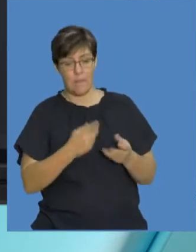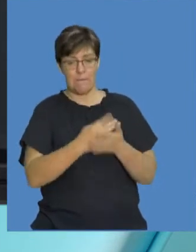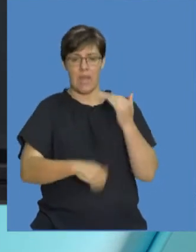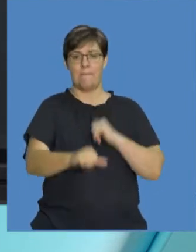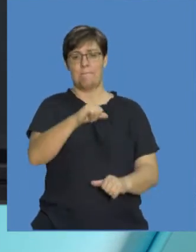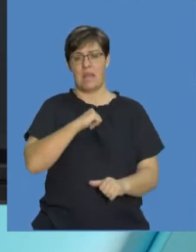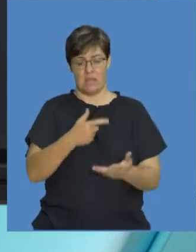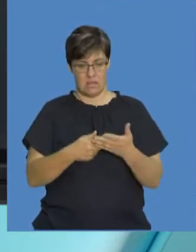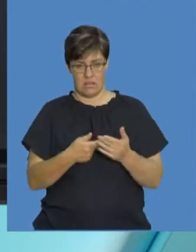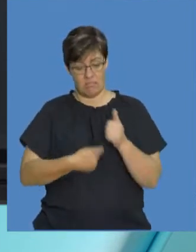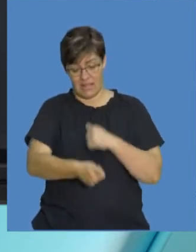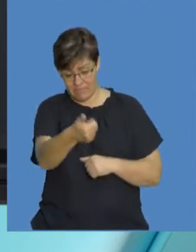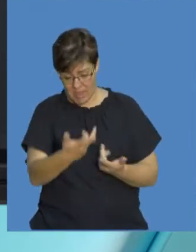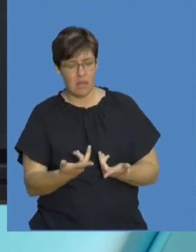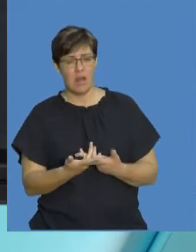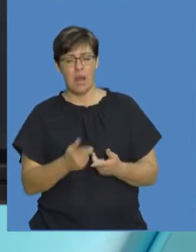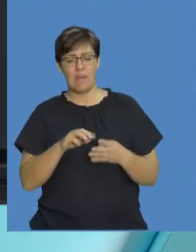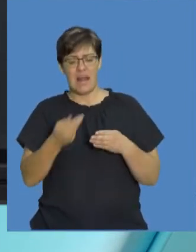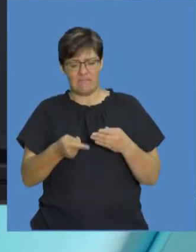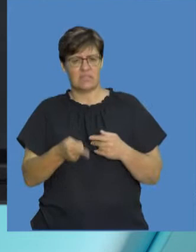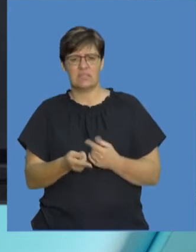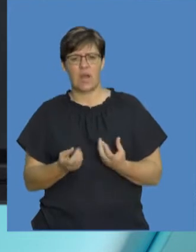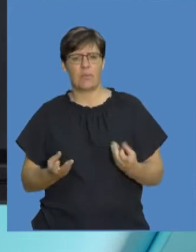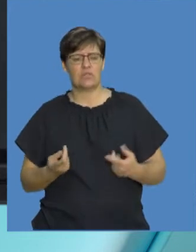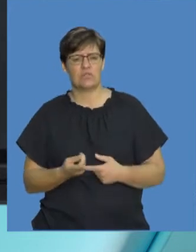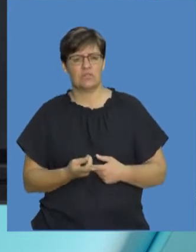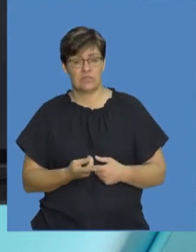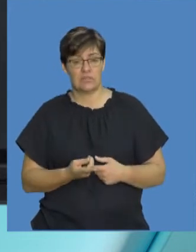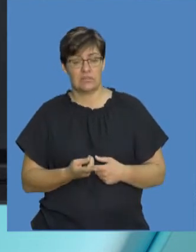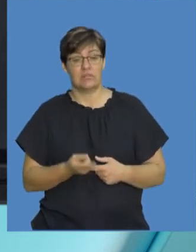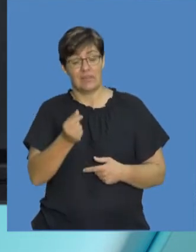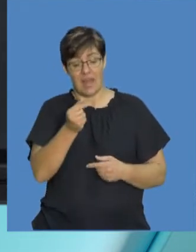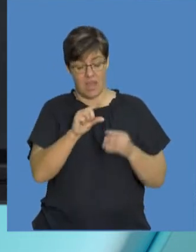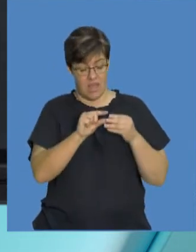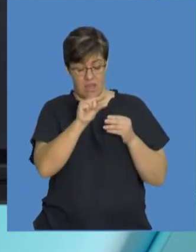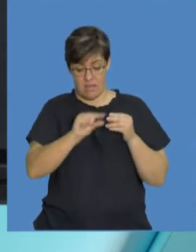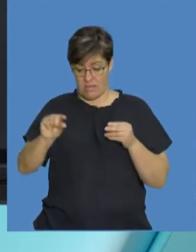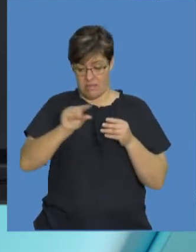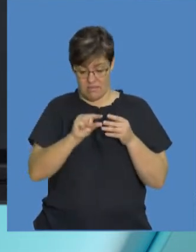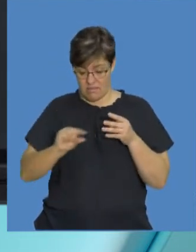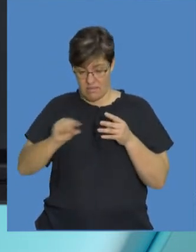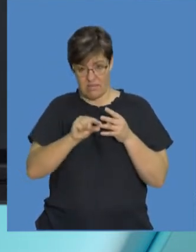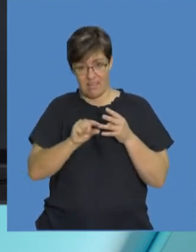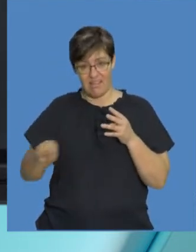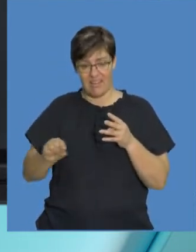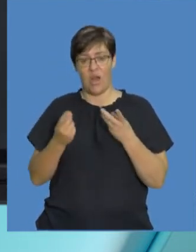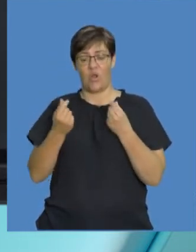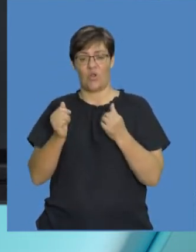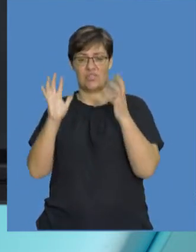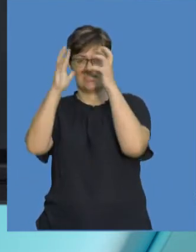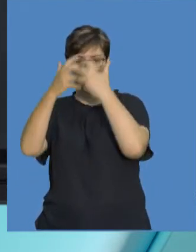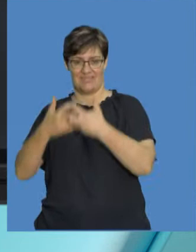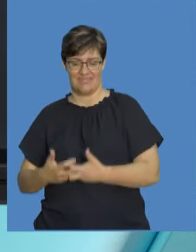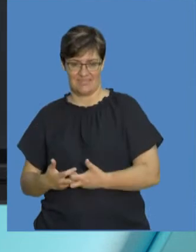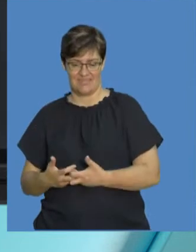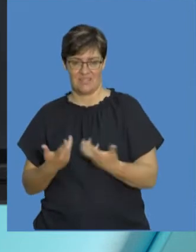I returned, and this is what I got left over. The amount that I have left over is then apportioned to the